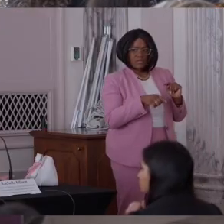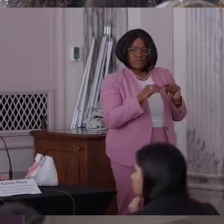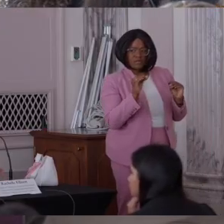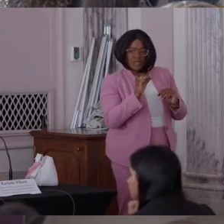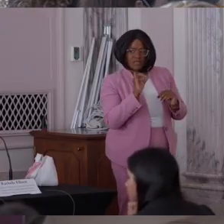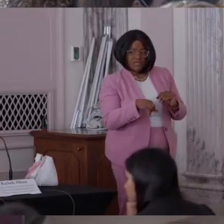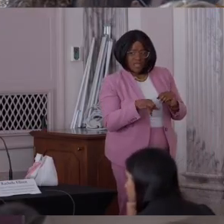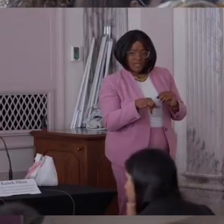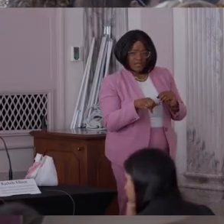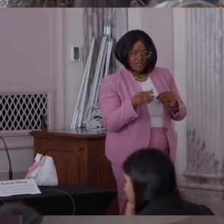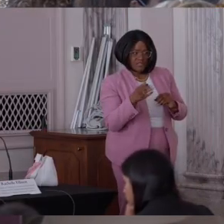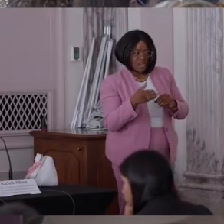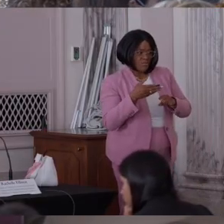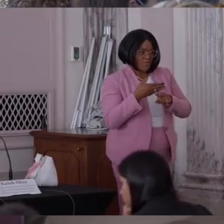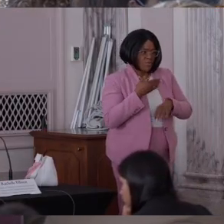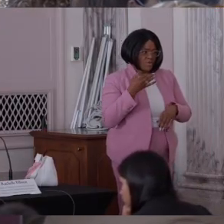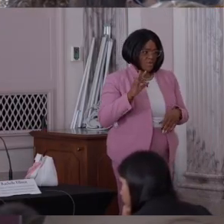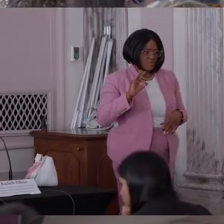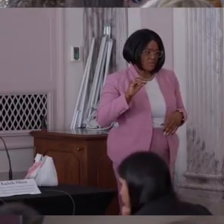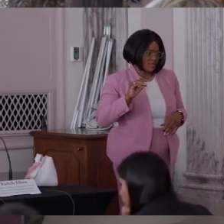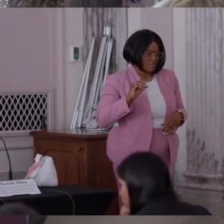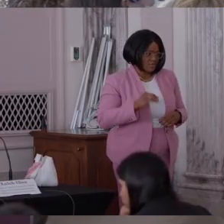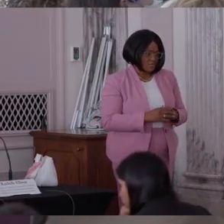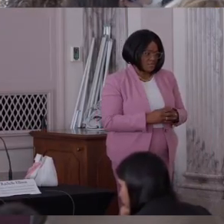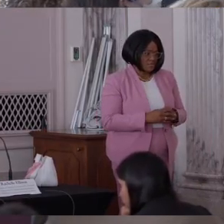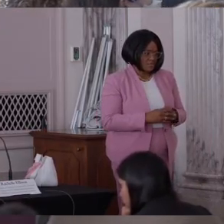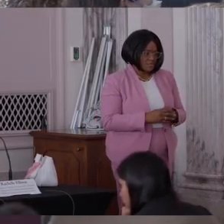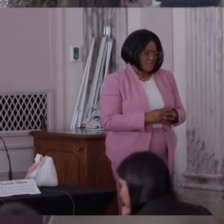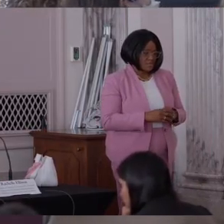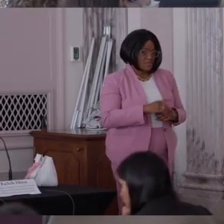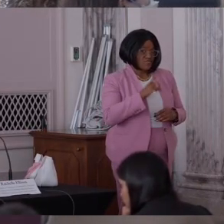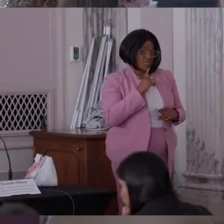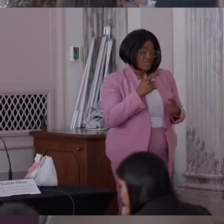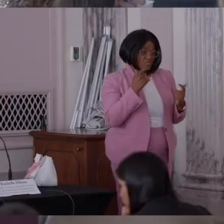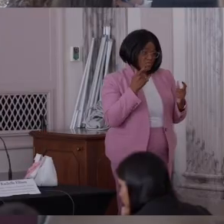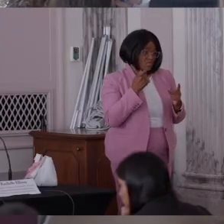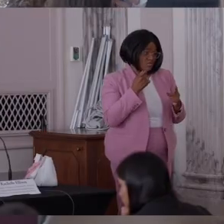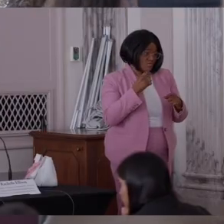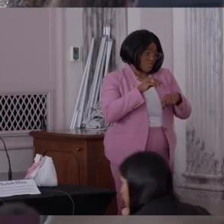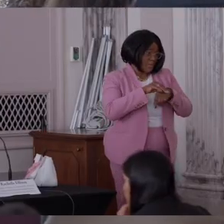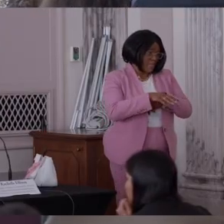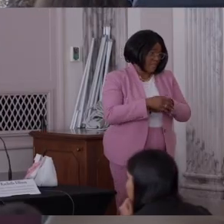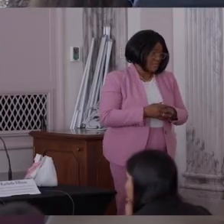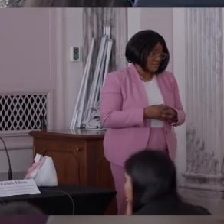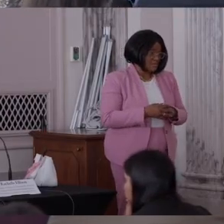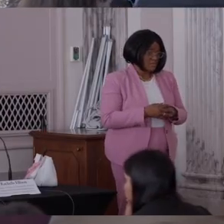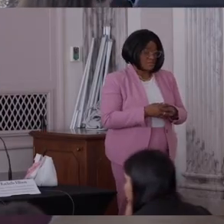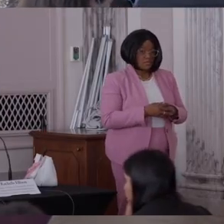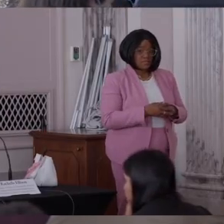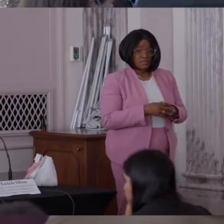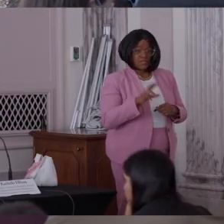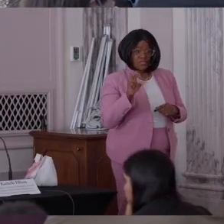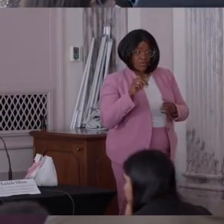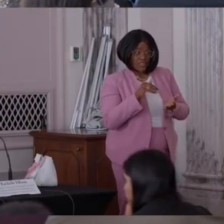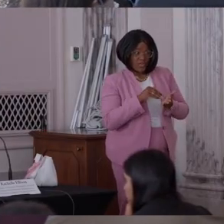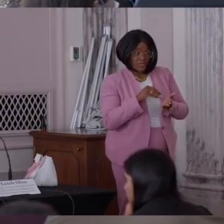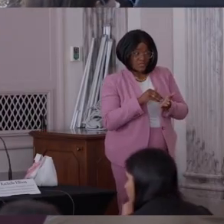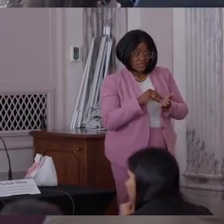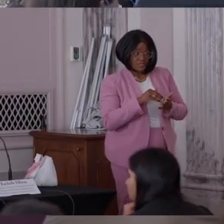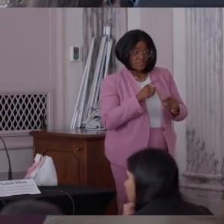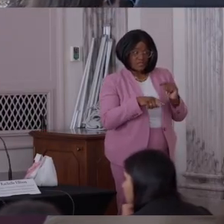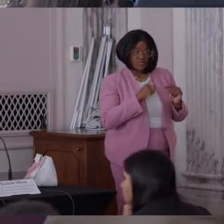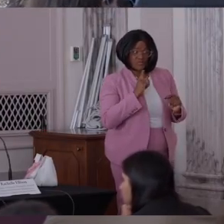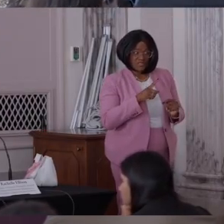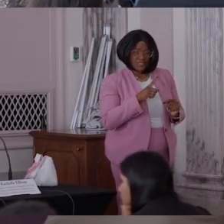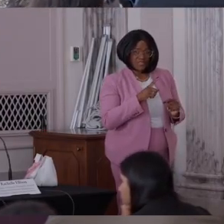before the 1990s. So, I mean, it's been a huge impact, and I think I said 30,000. It doesn't even,